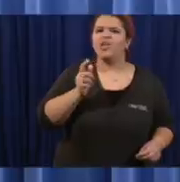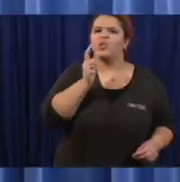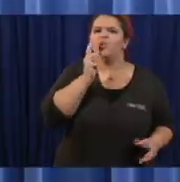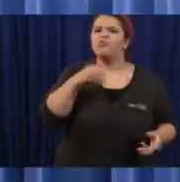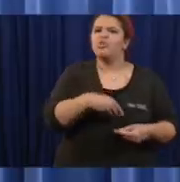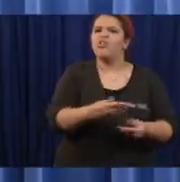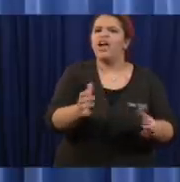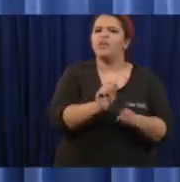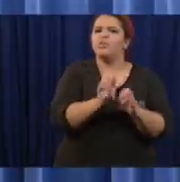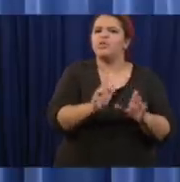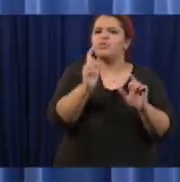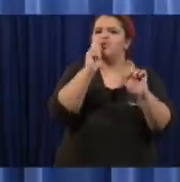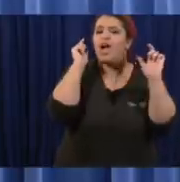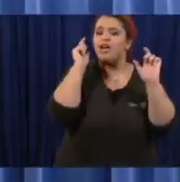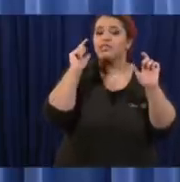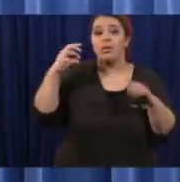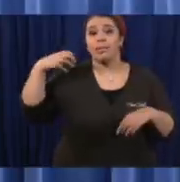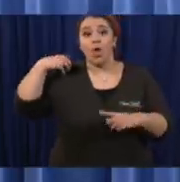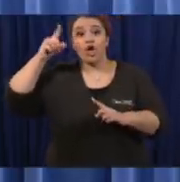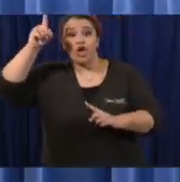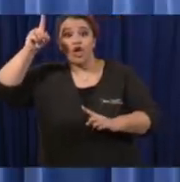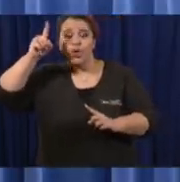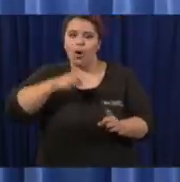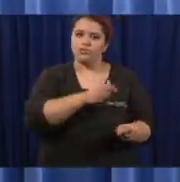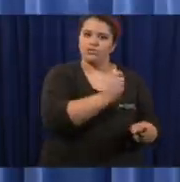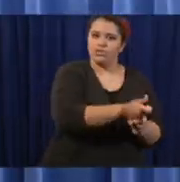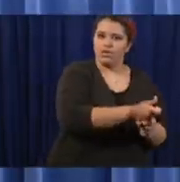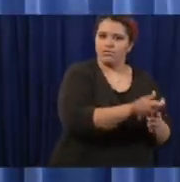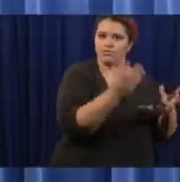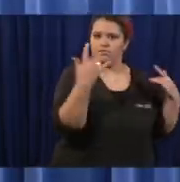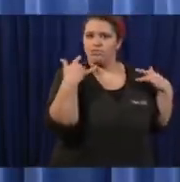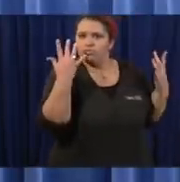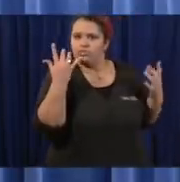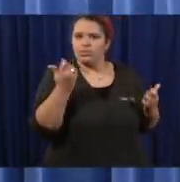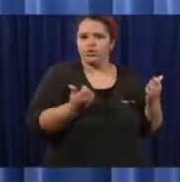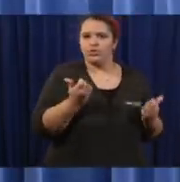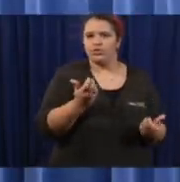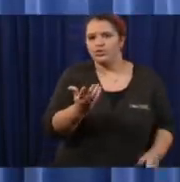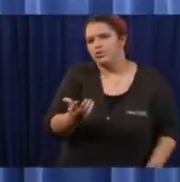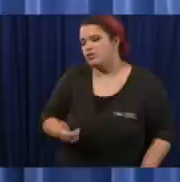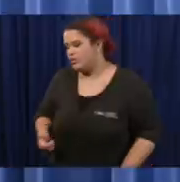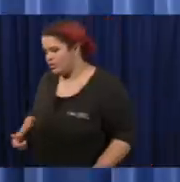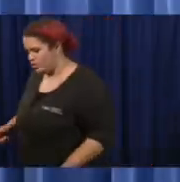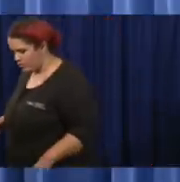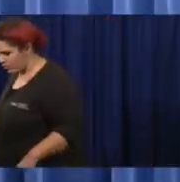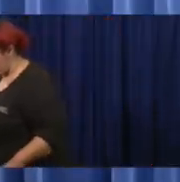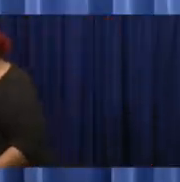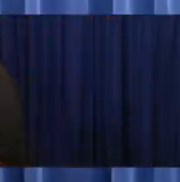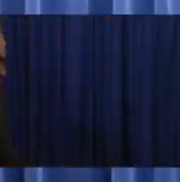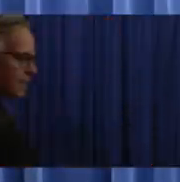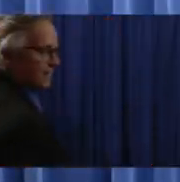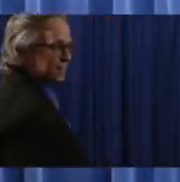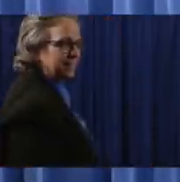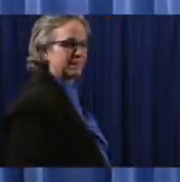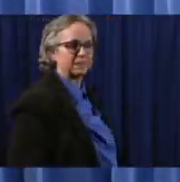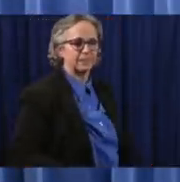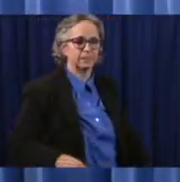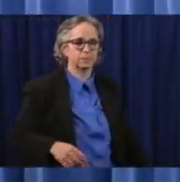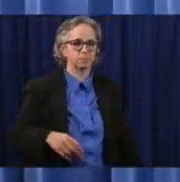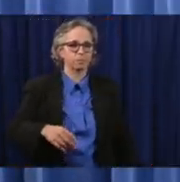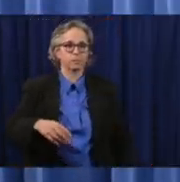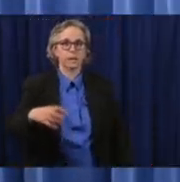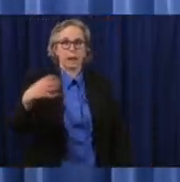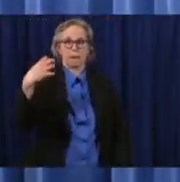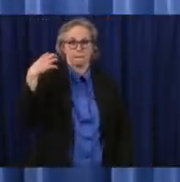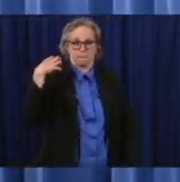The answer is in the employer in both cases. The employer can make